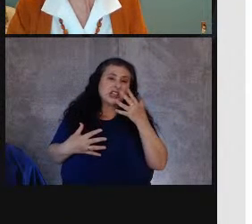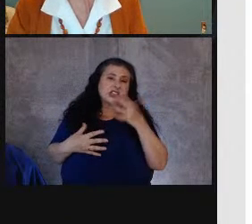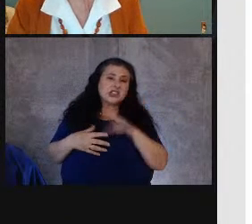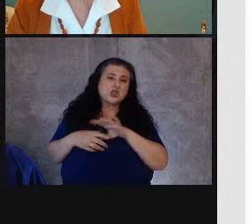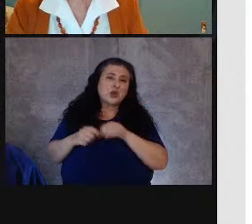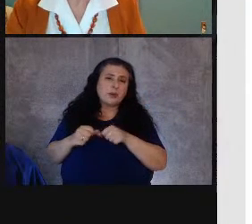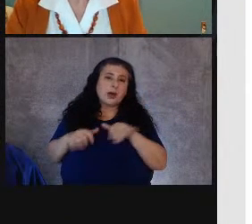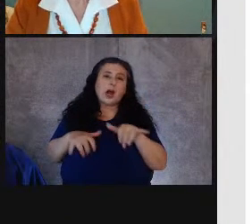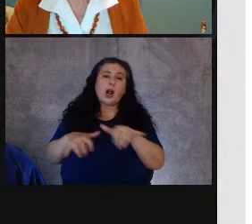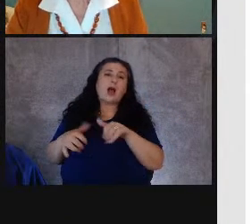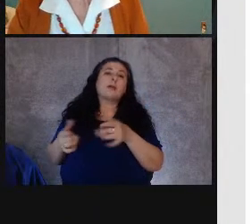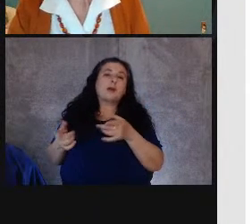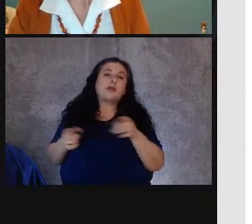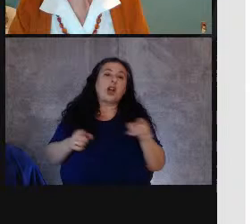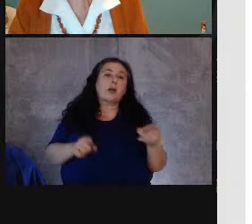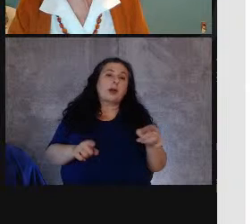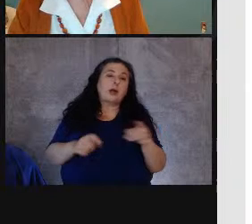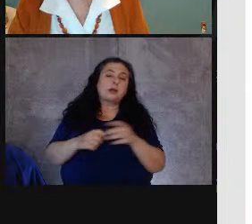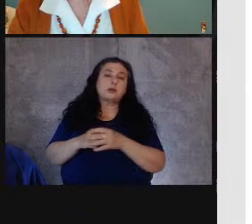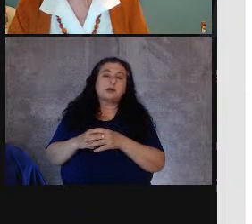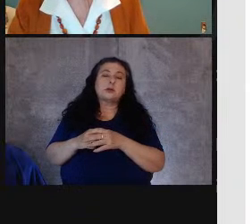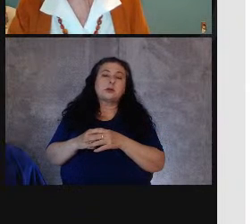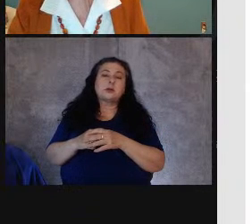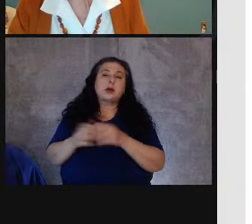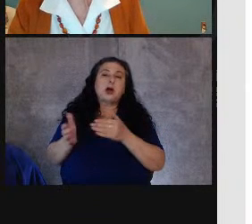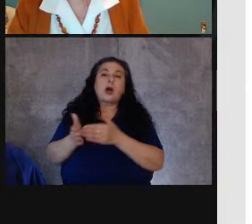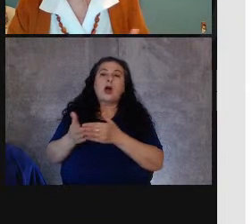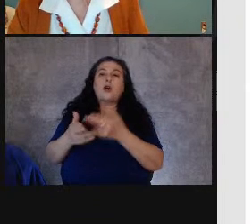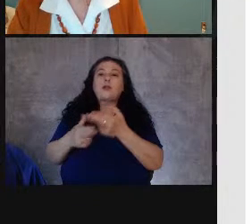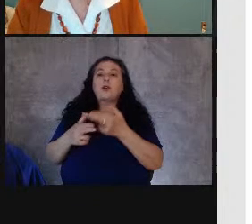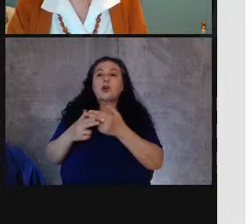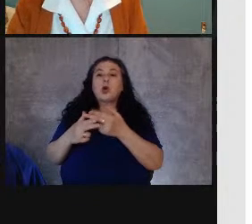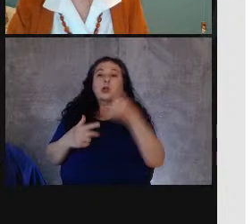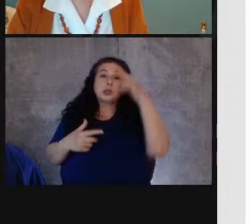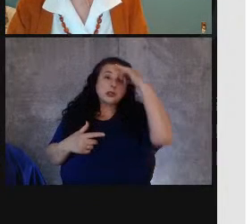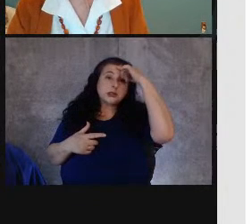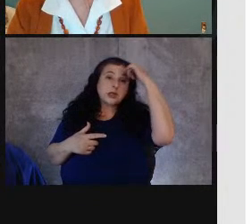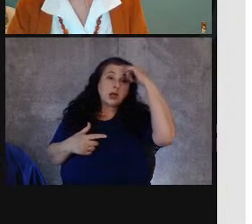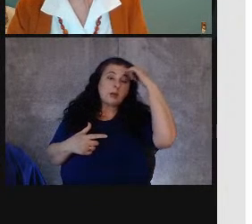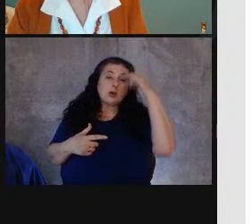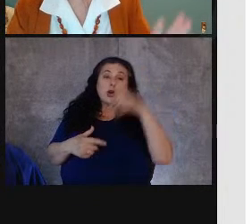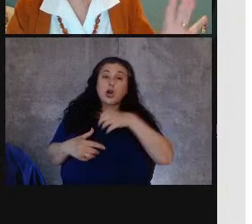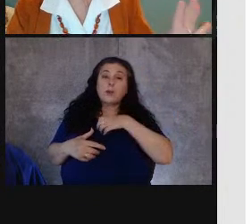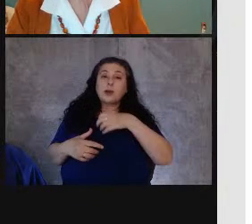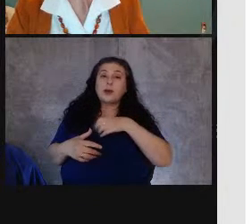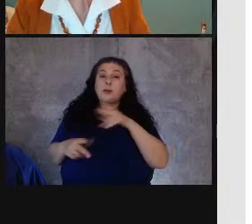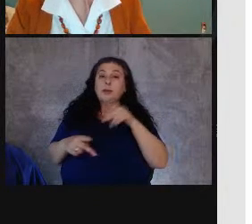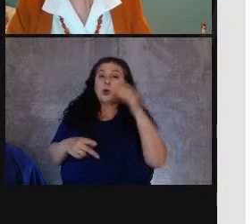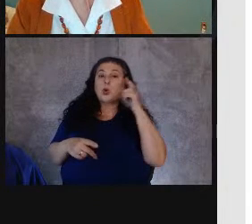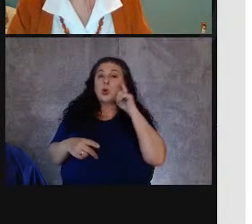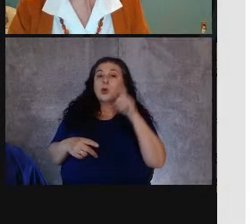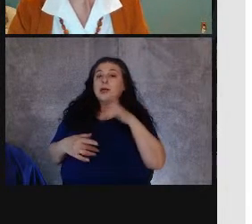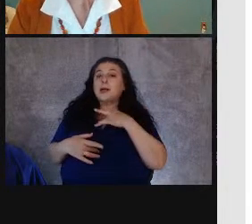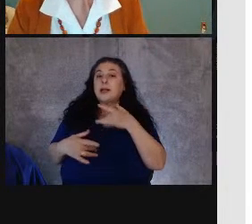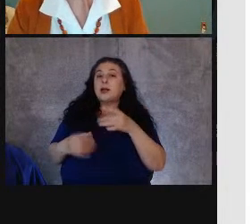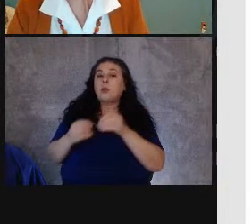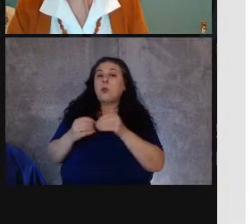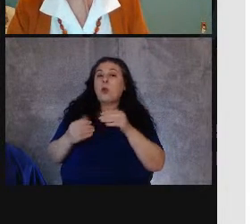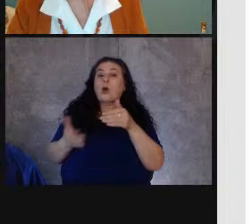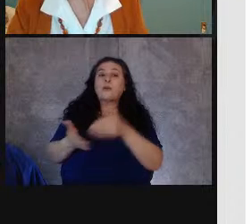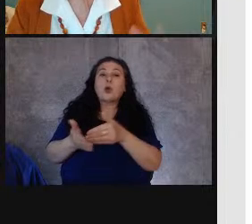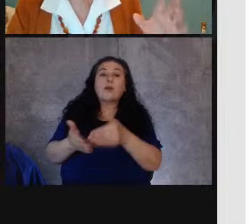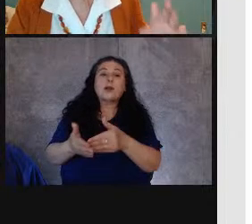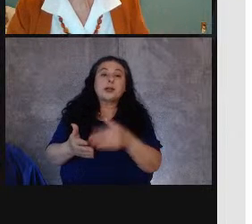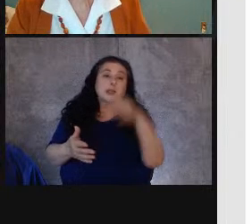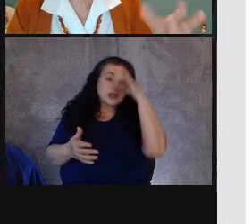common phenomenon. It was often called summer complaint because it was just something people noticed tended to be more prevalent in the